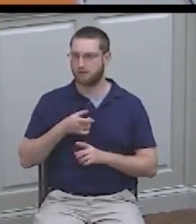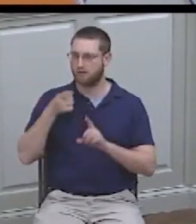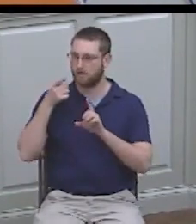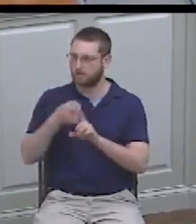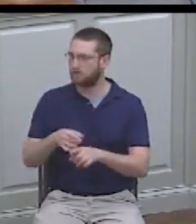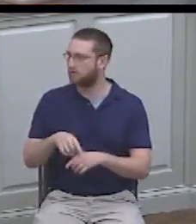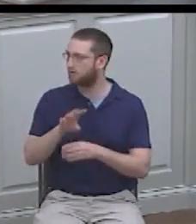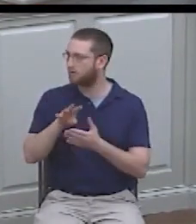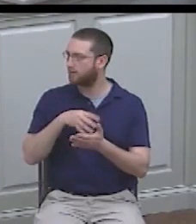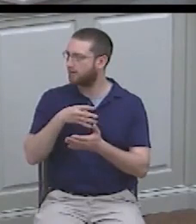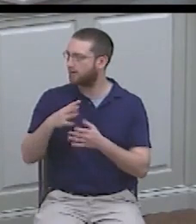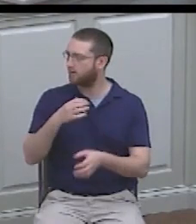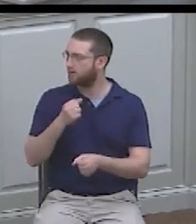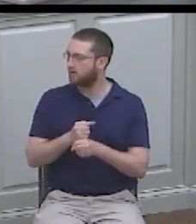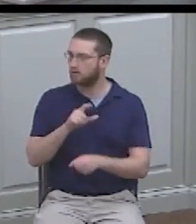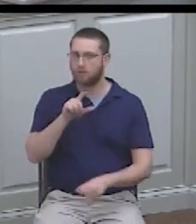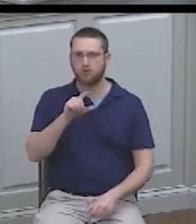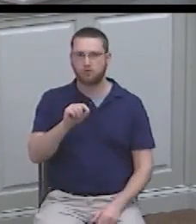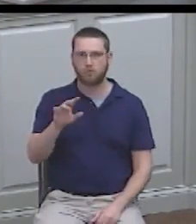I still think we ought to change